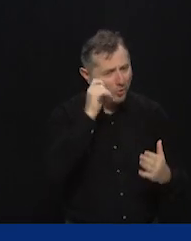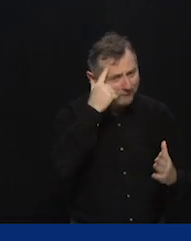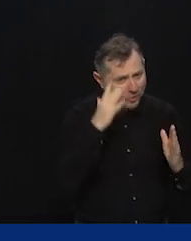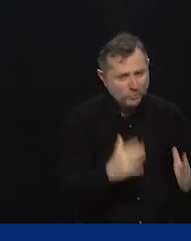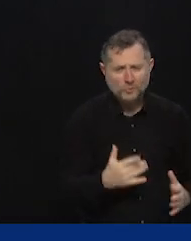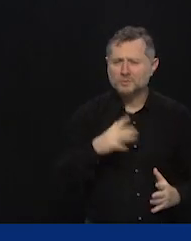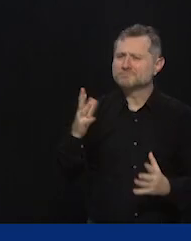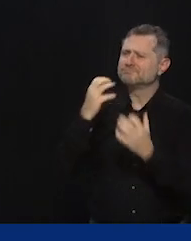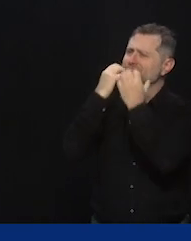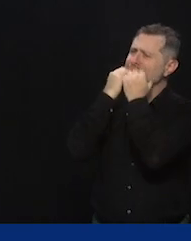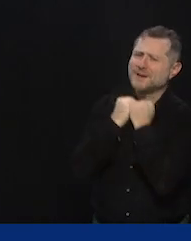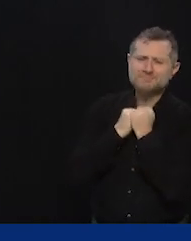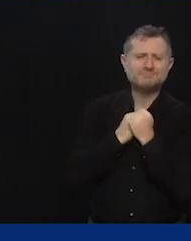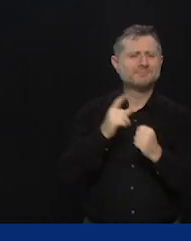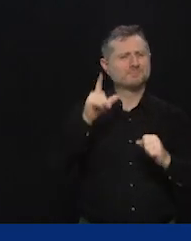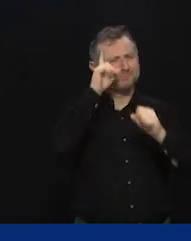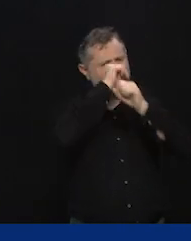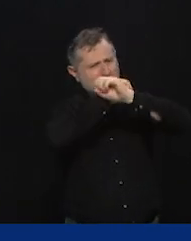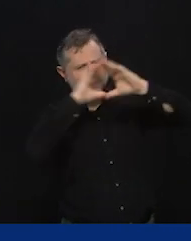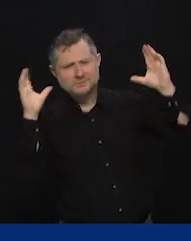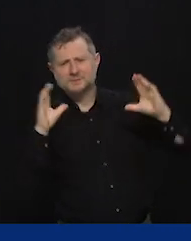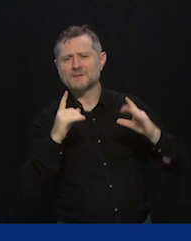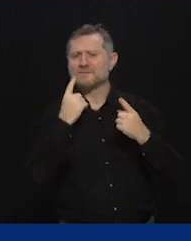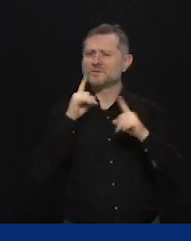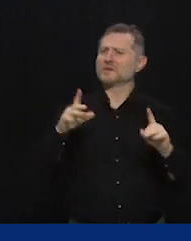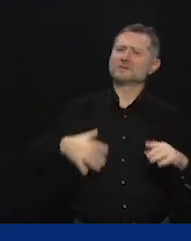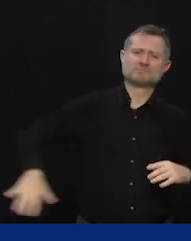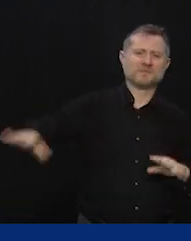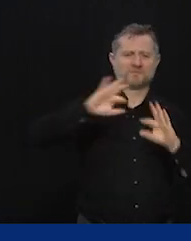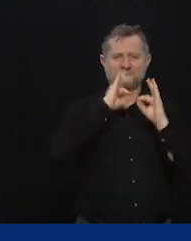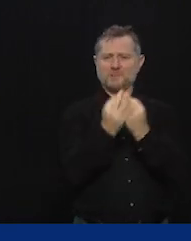this state. So Governor Hochul, thank you so much. Thank you.